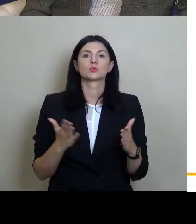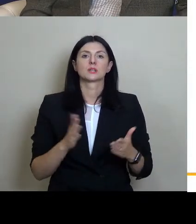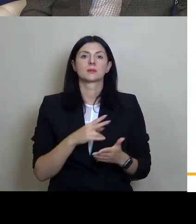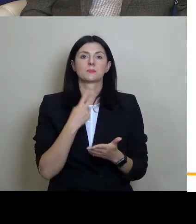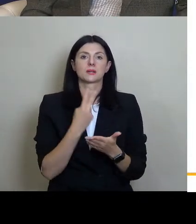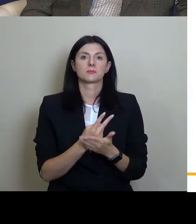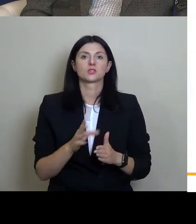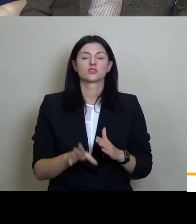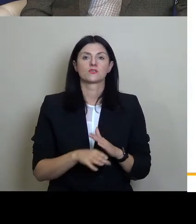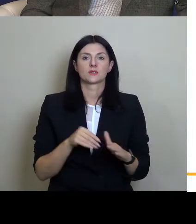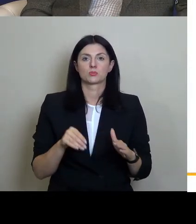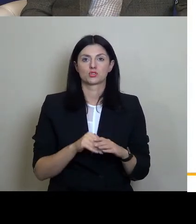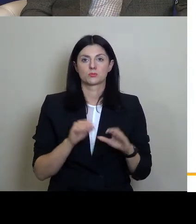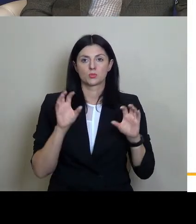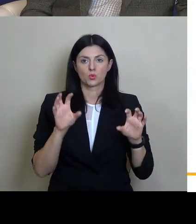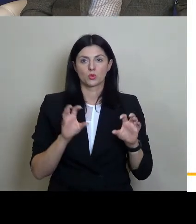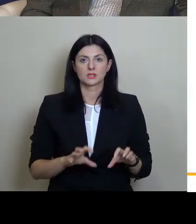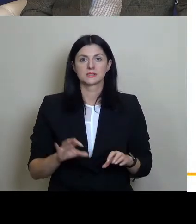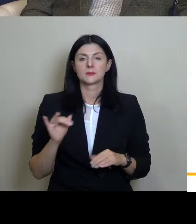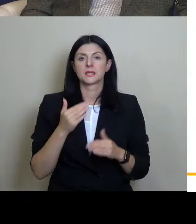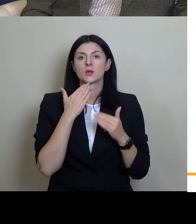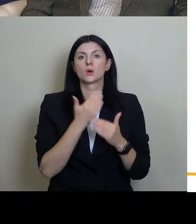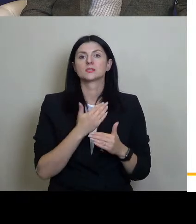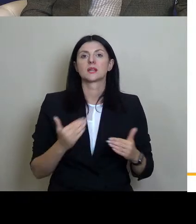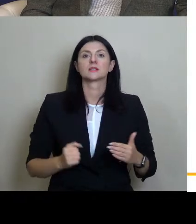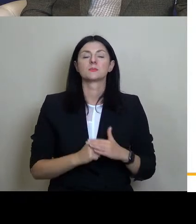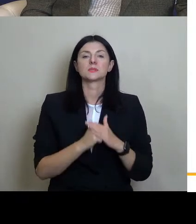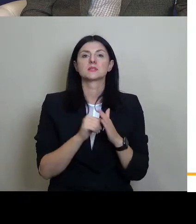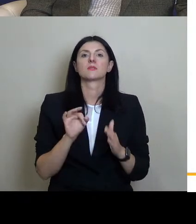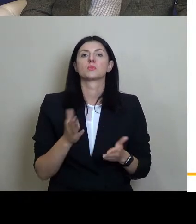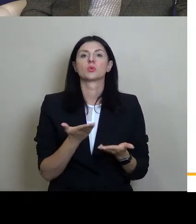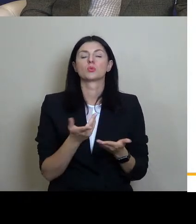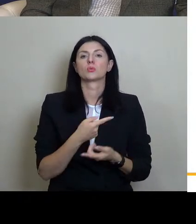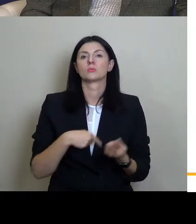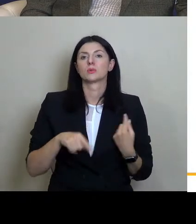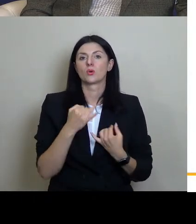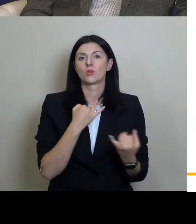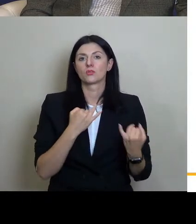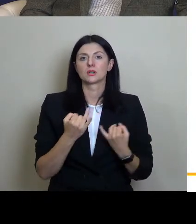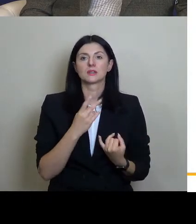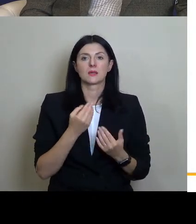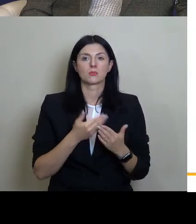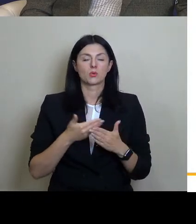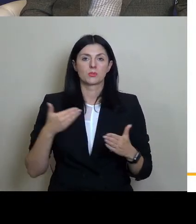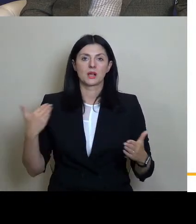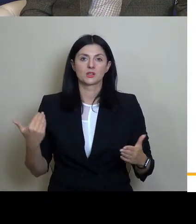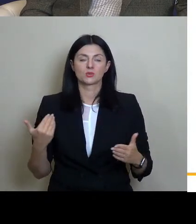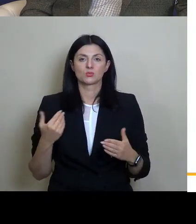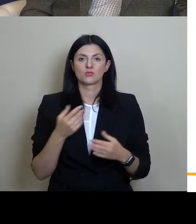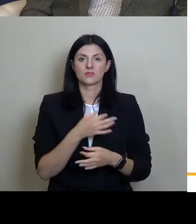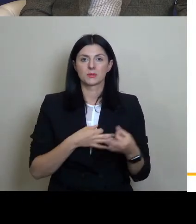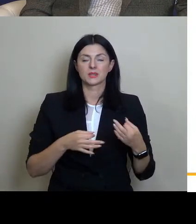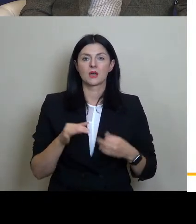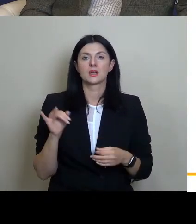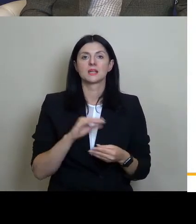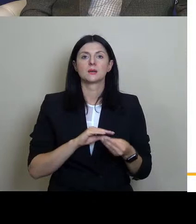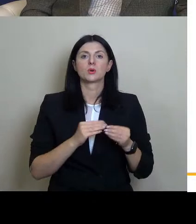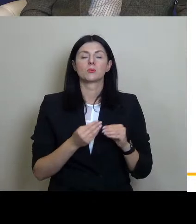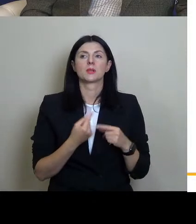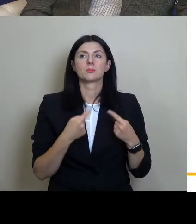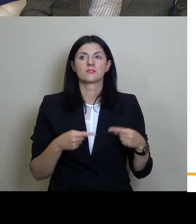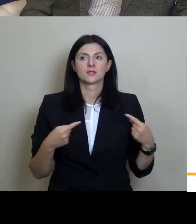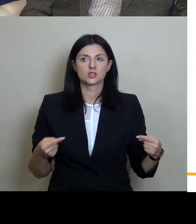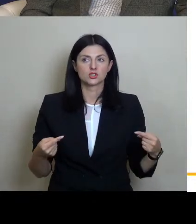the procedures which are envisaged by the electoral code. And the last ground, which we discussed at the